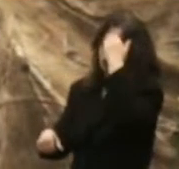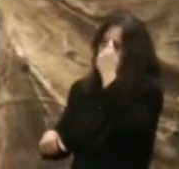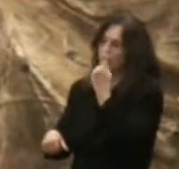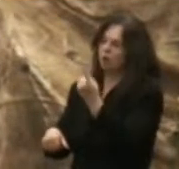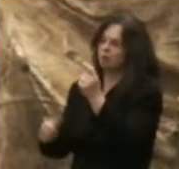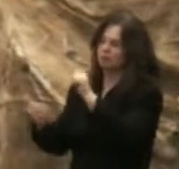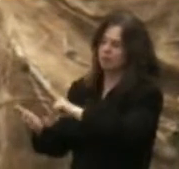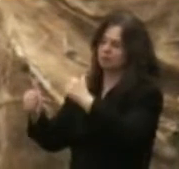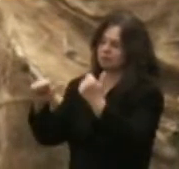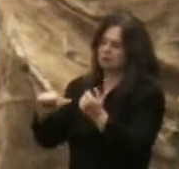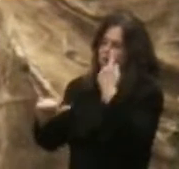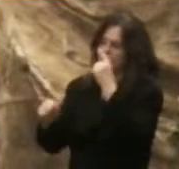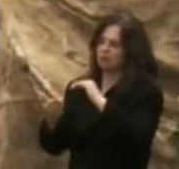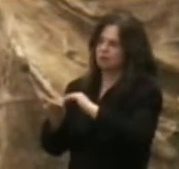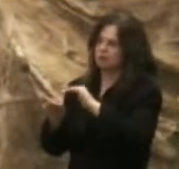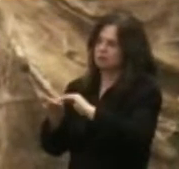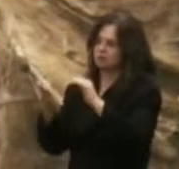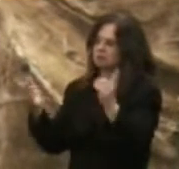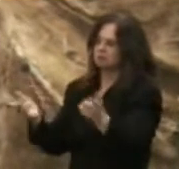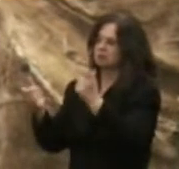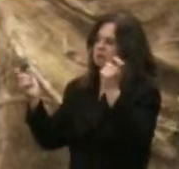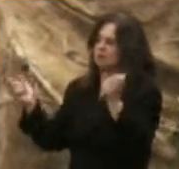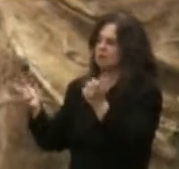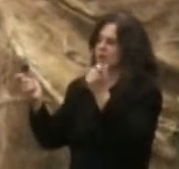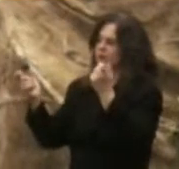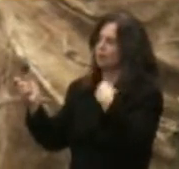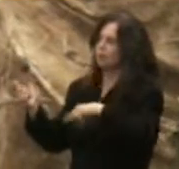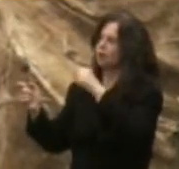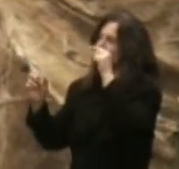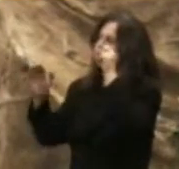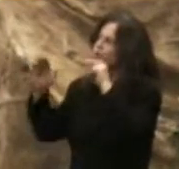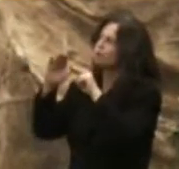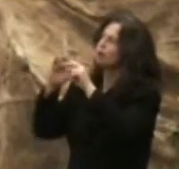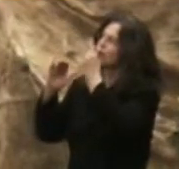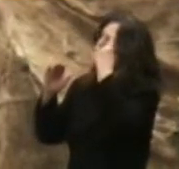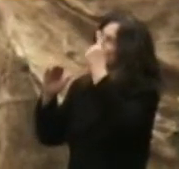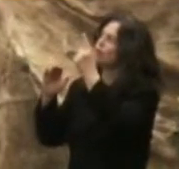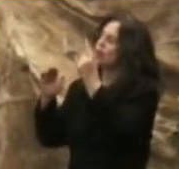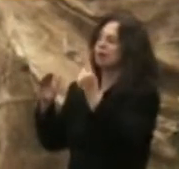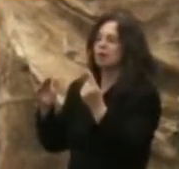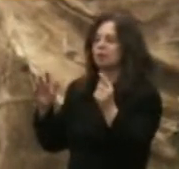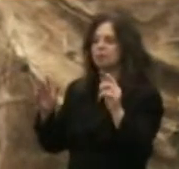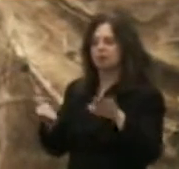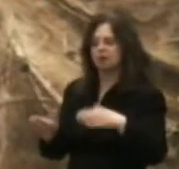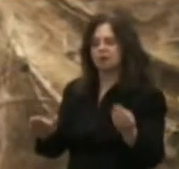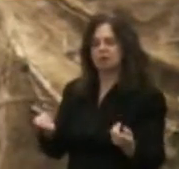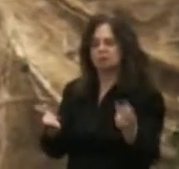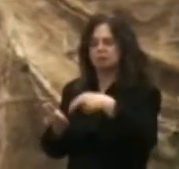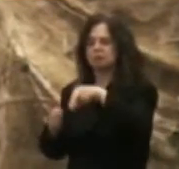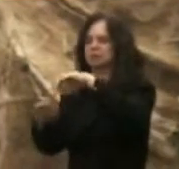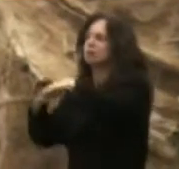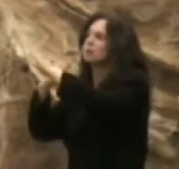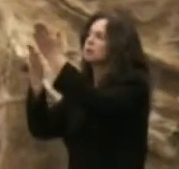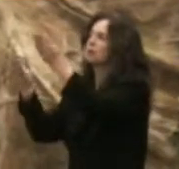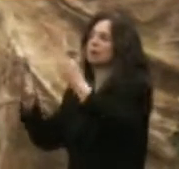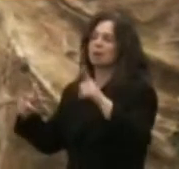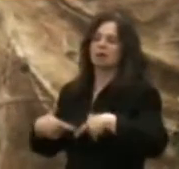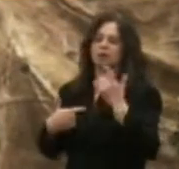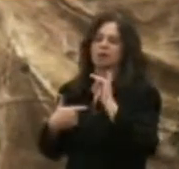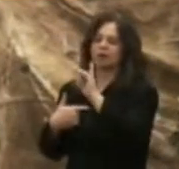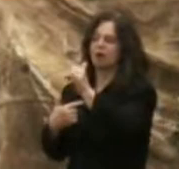one baptism for the forgiveness of sins. We look for the resurrection of the dead and the life of the world to